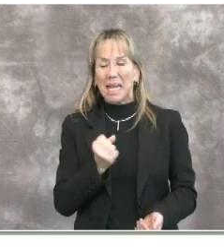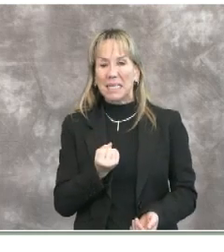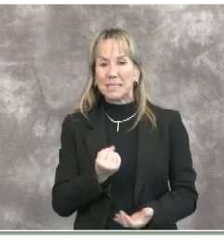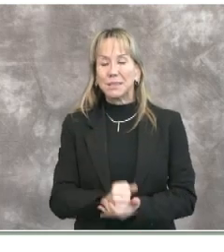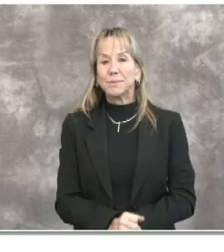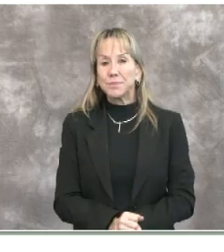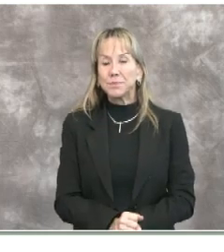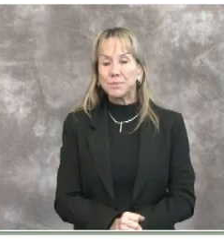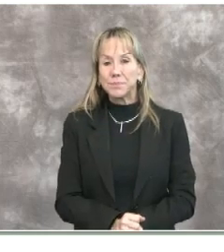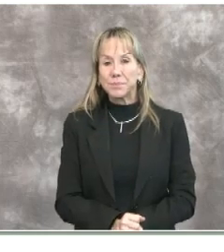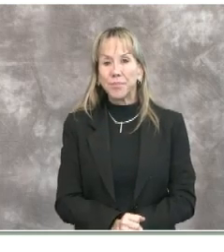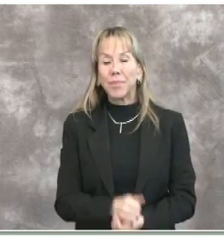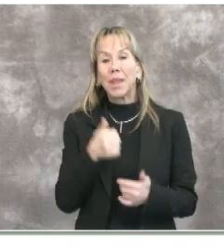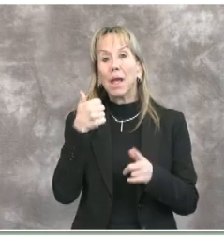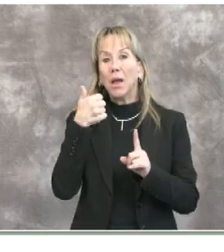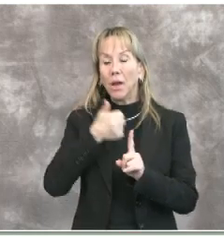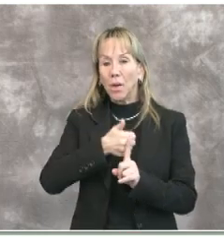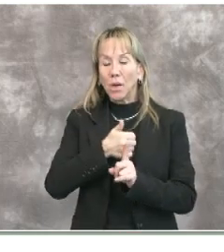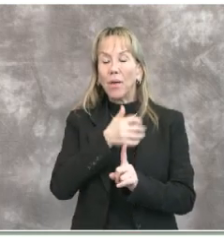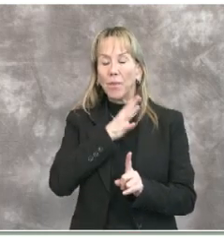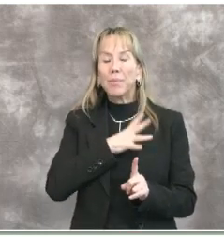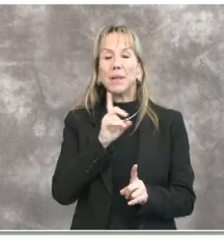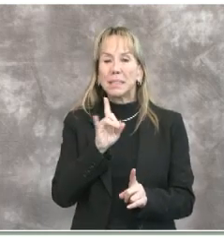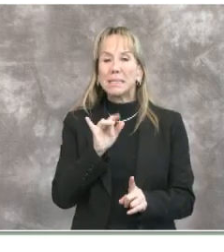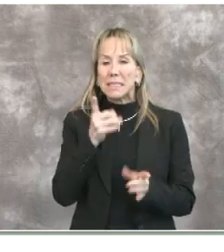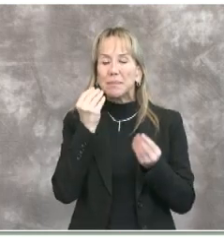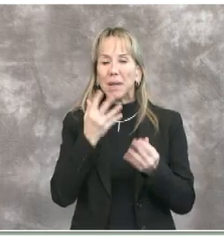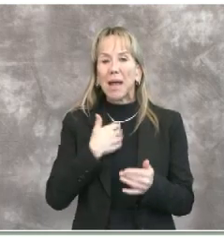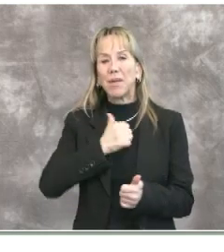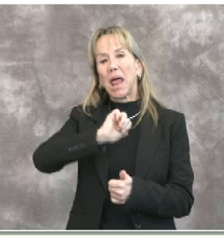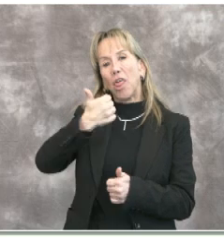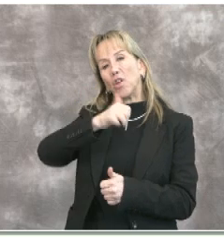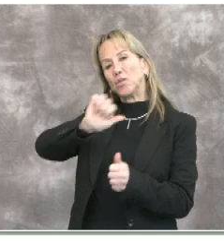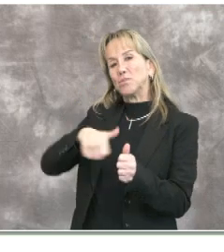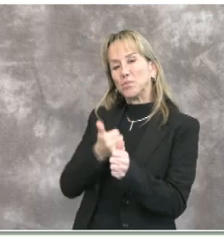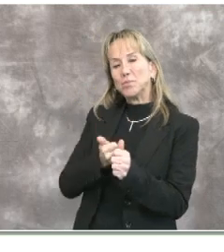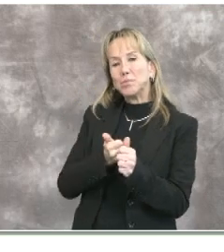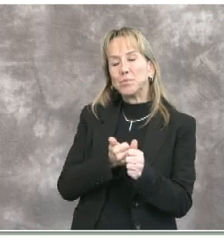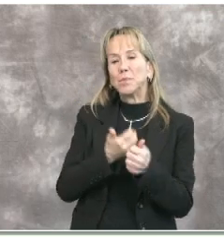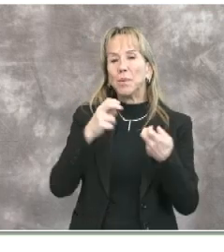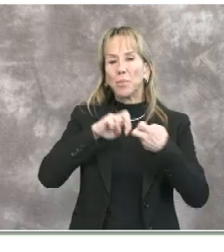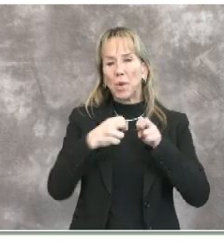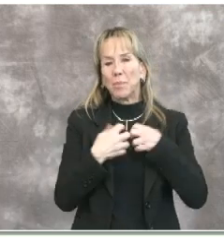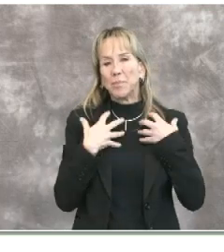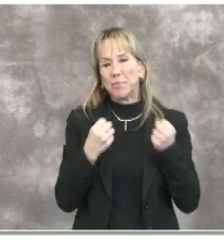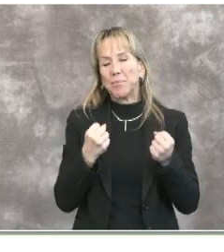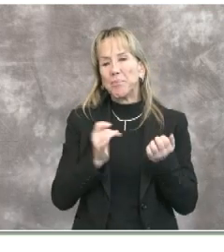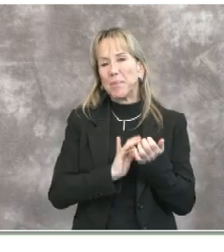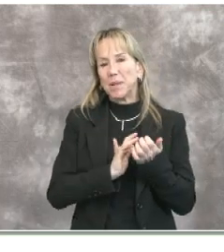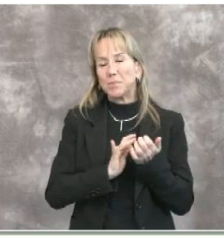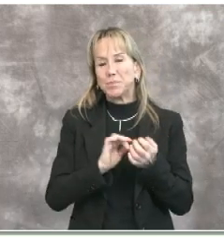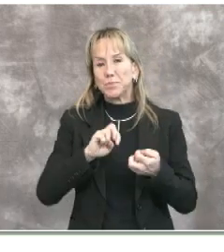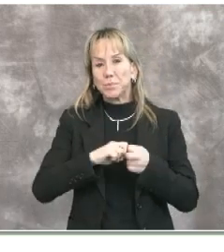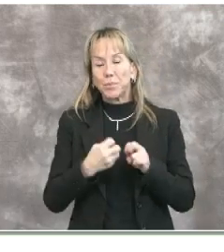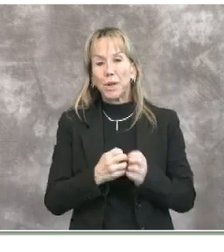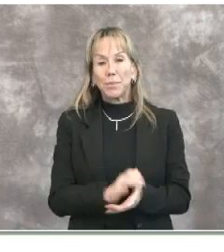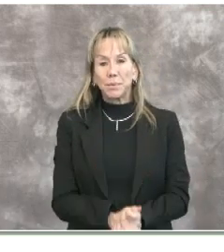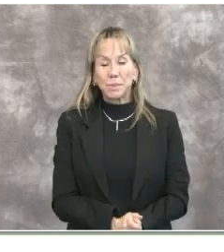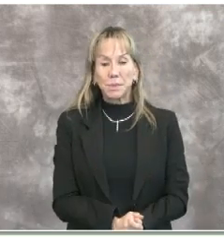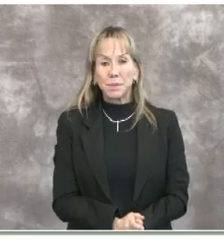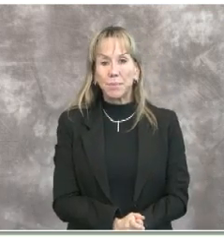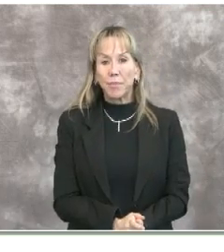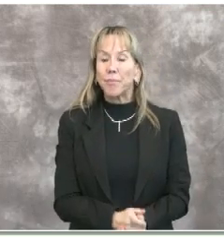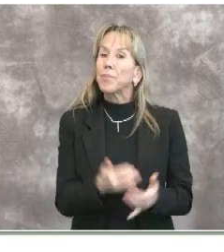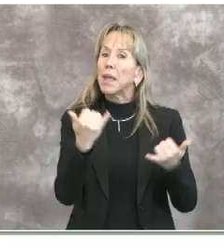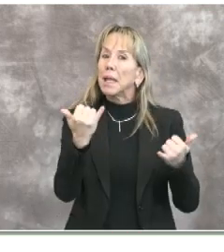And the individual also did have underlying medical conditions. Of the total number of cases that are reported,